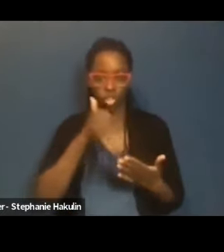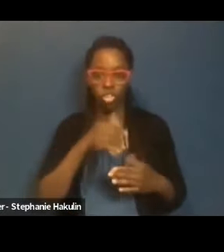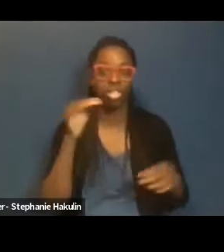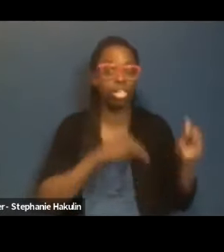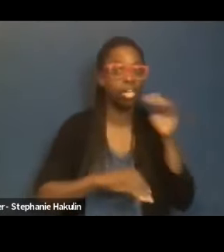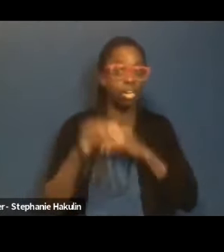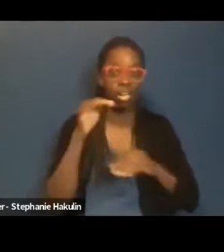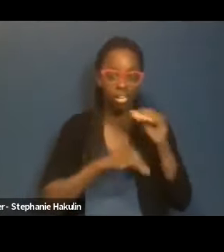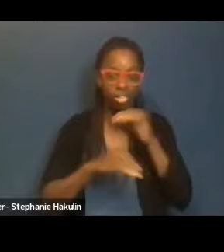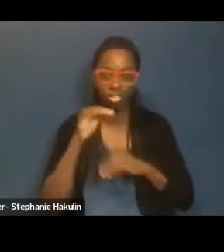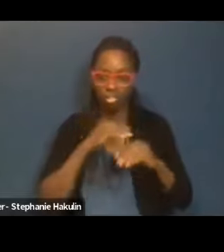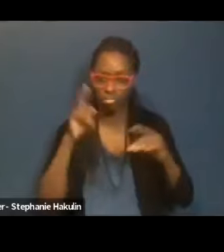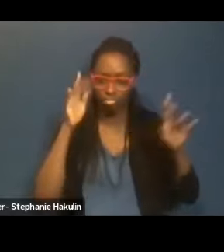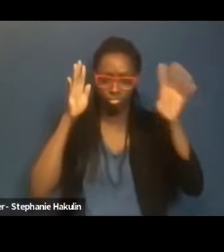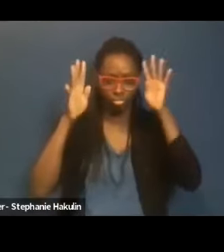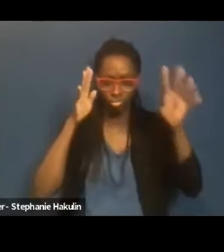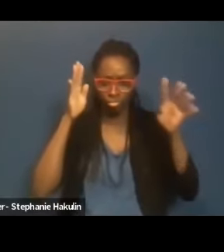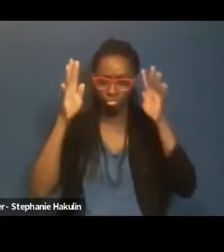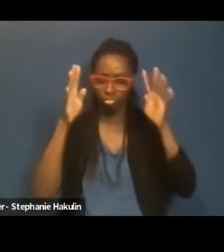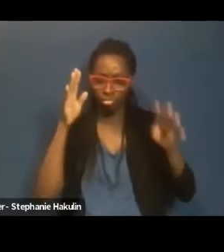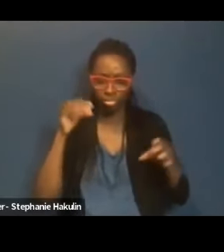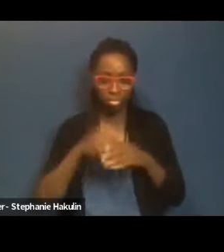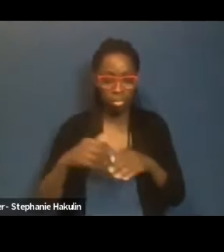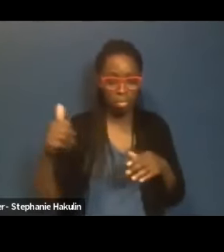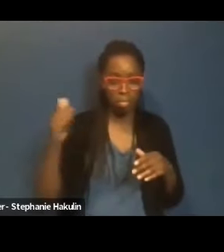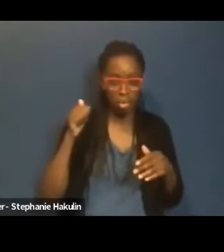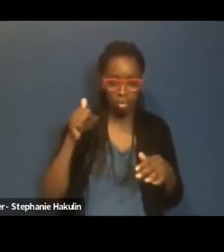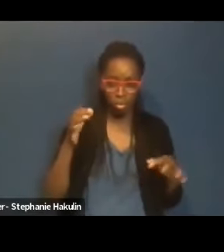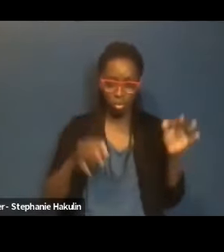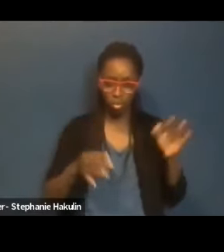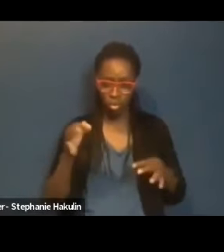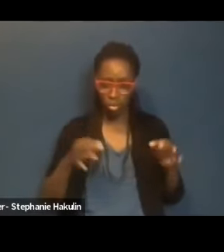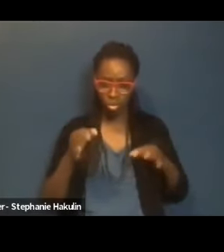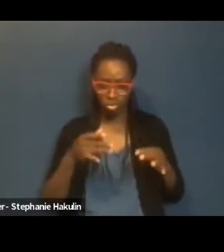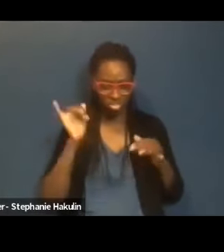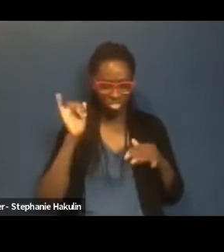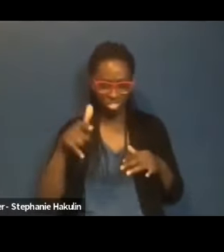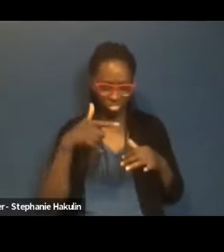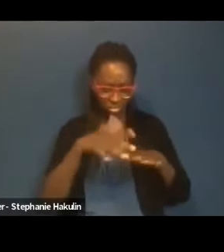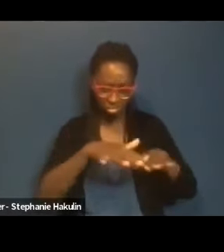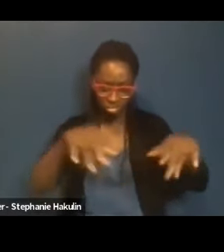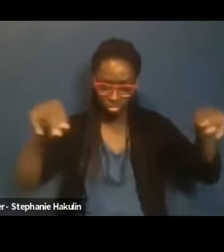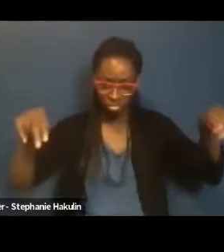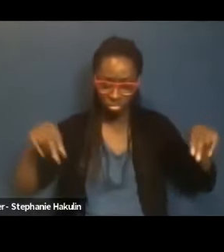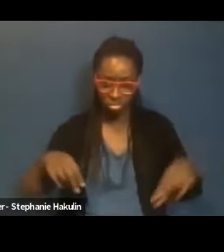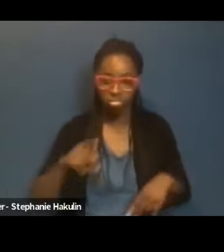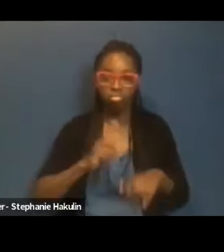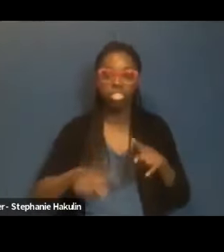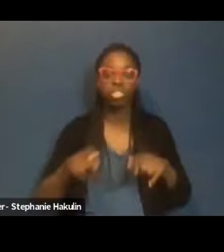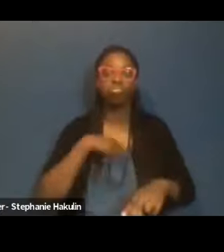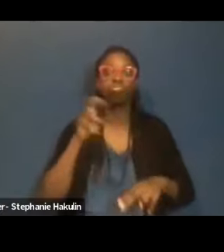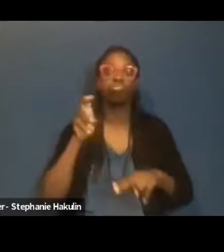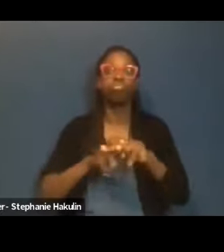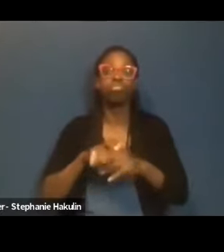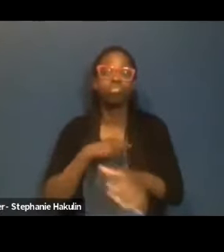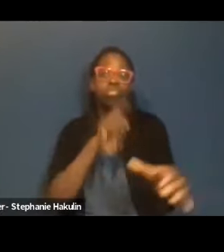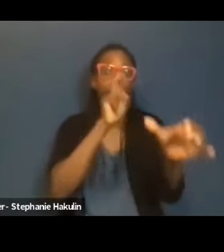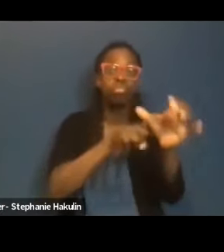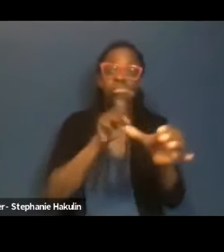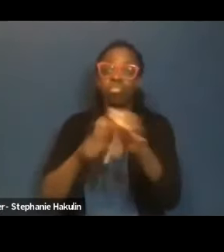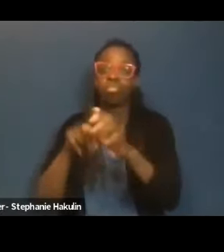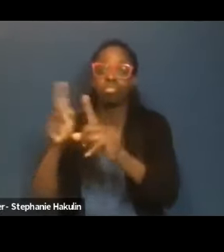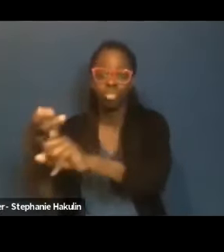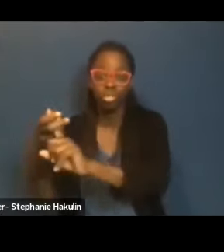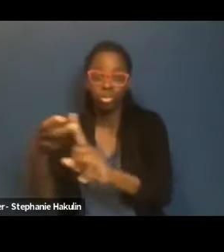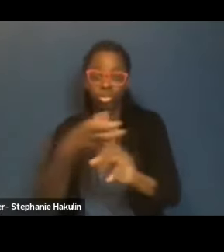backcourt and escorted down a path where they missed a shot at the look that they aimed for. They begin to regret picking a fruit that has an appealing look yet horrible aftertaste. They